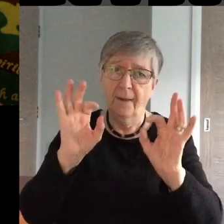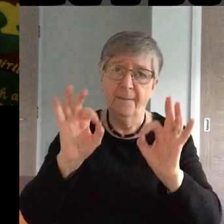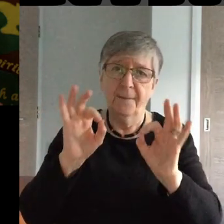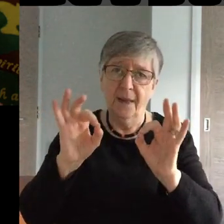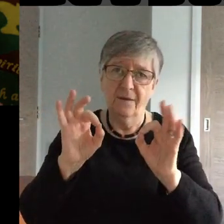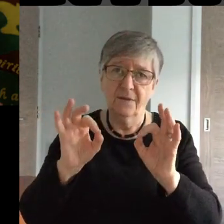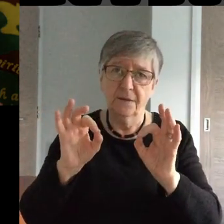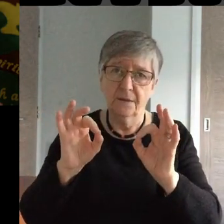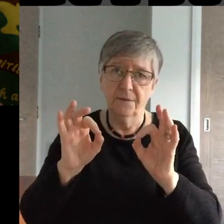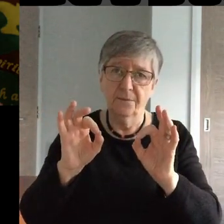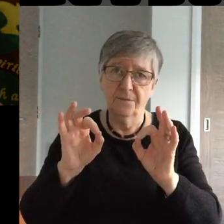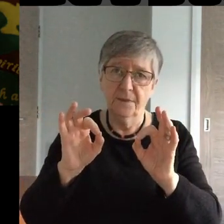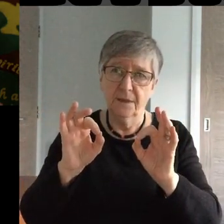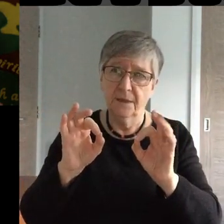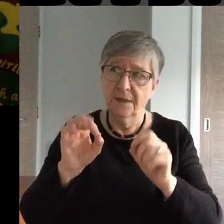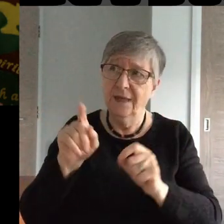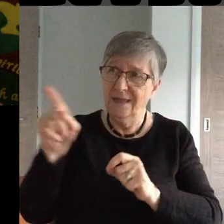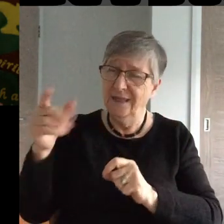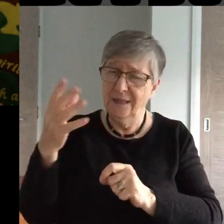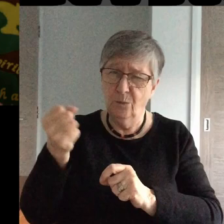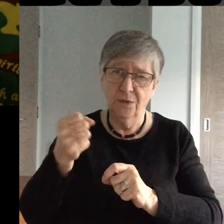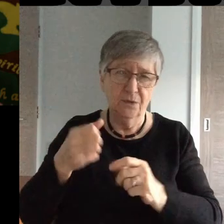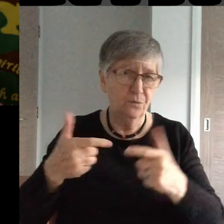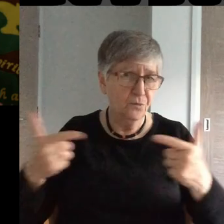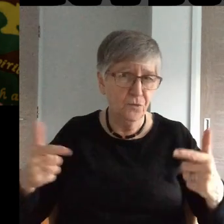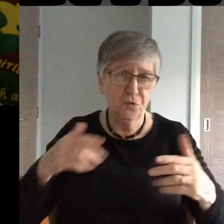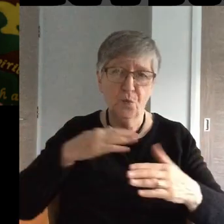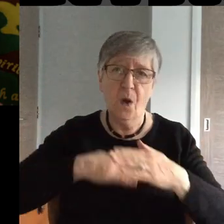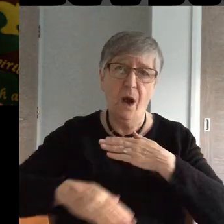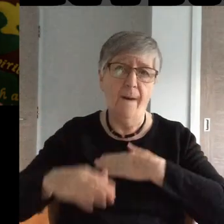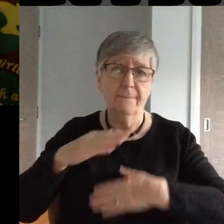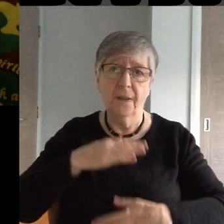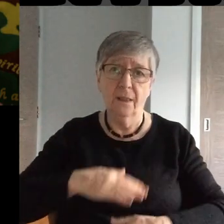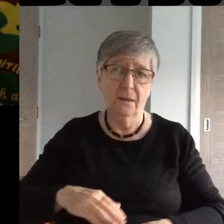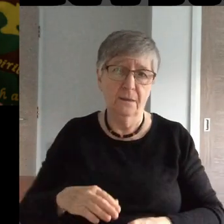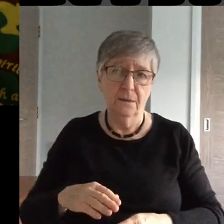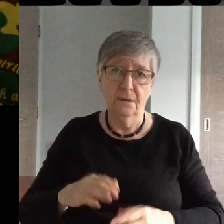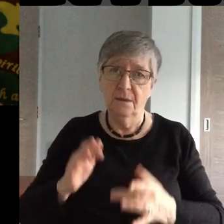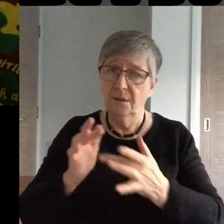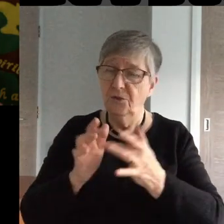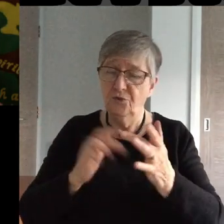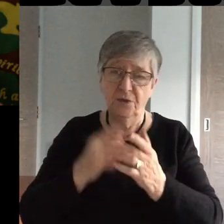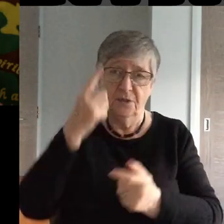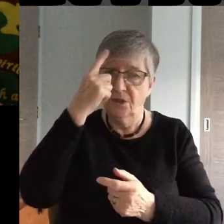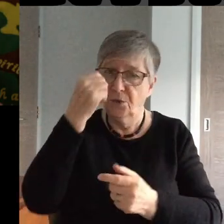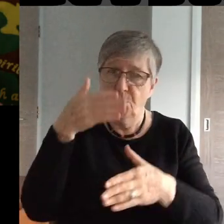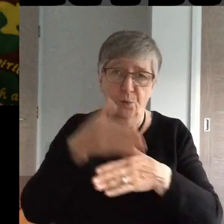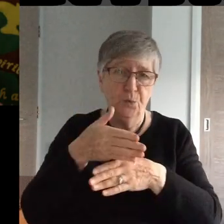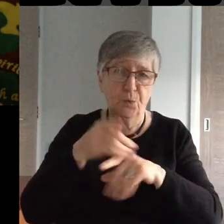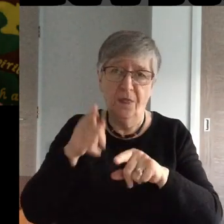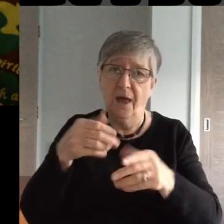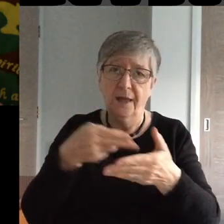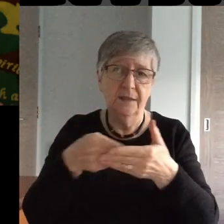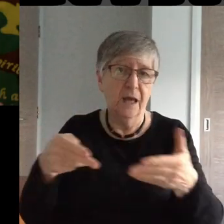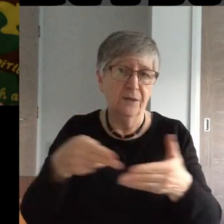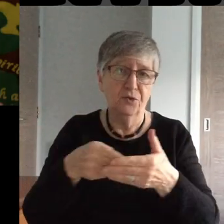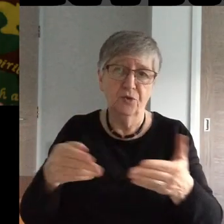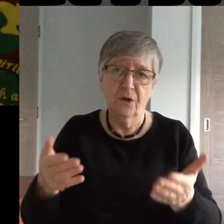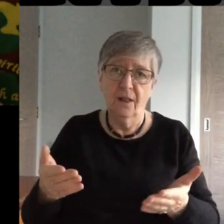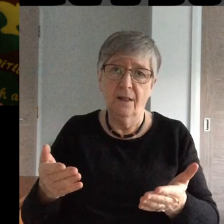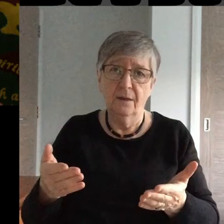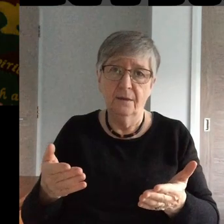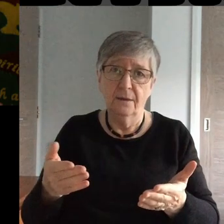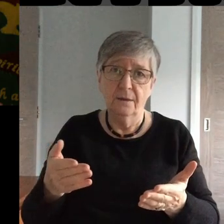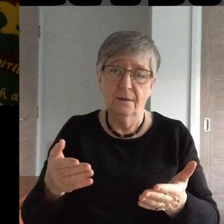embodied humility so much that it was perfectly natural for him to do so. And